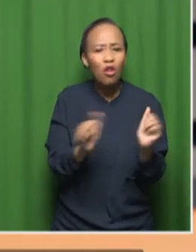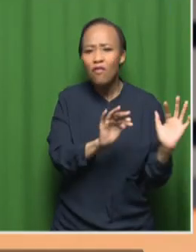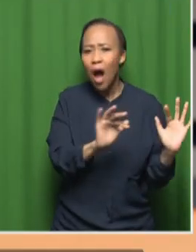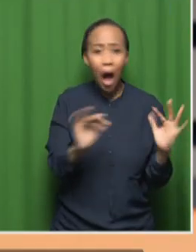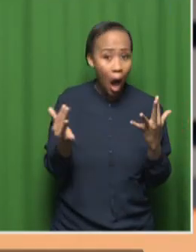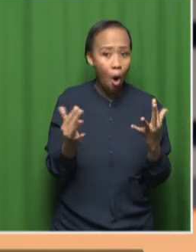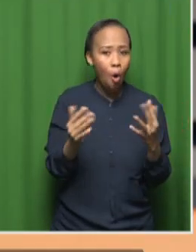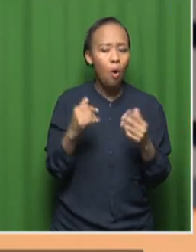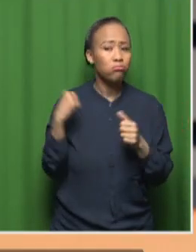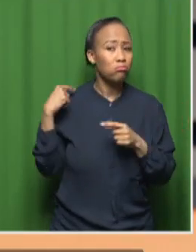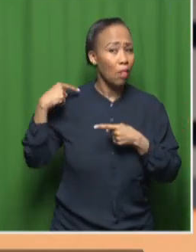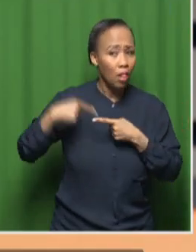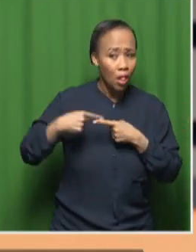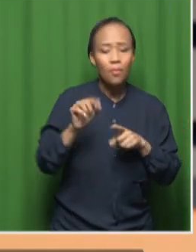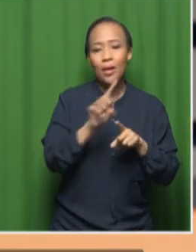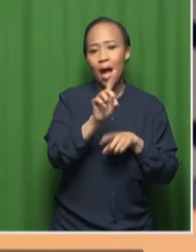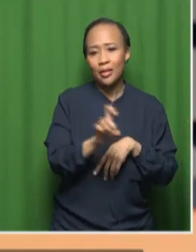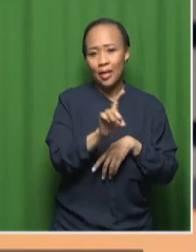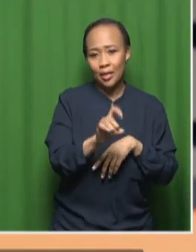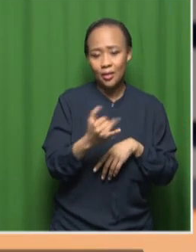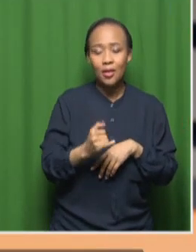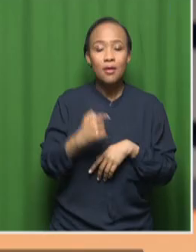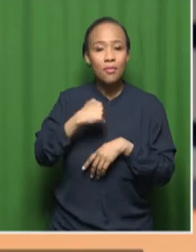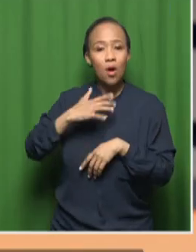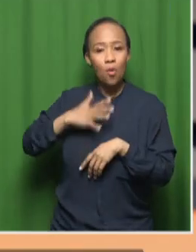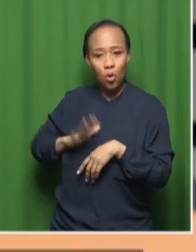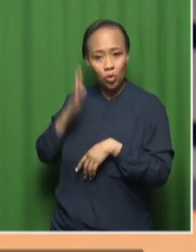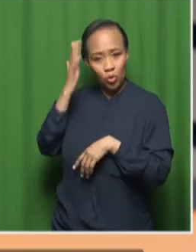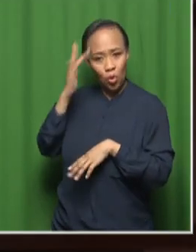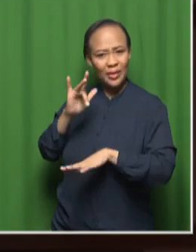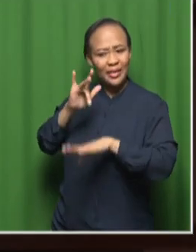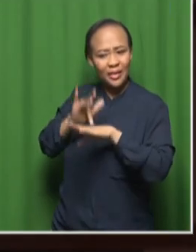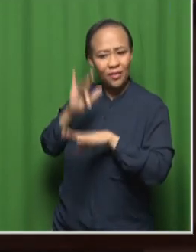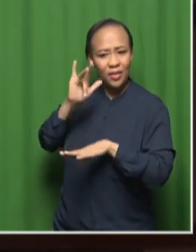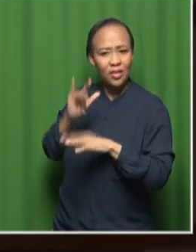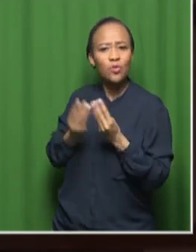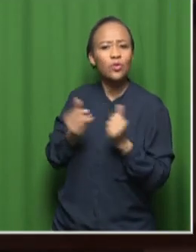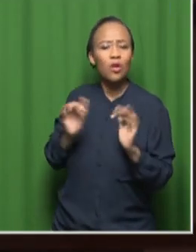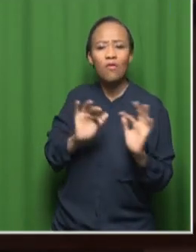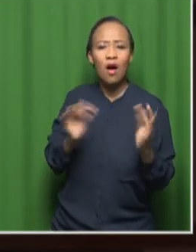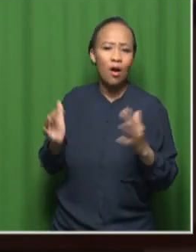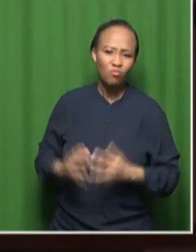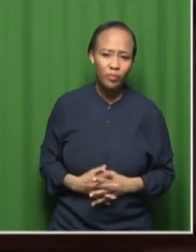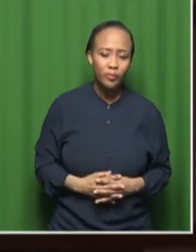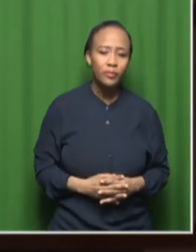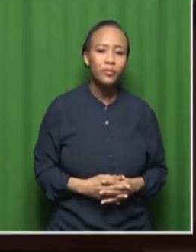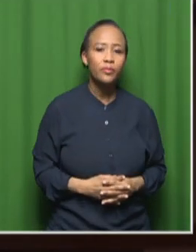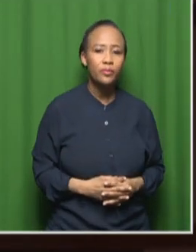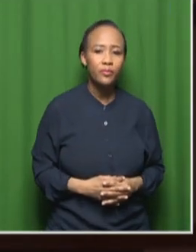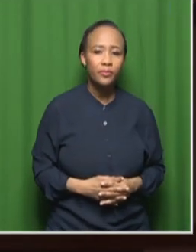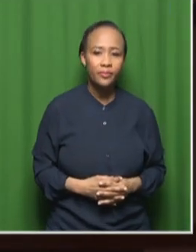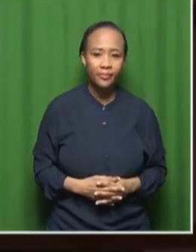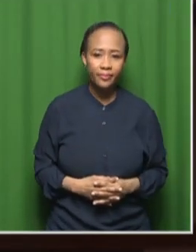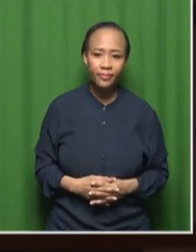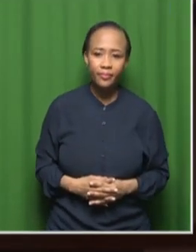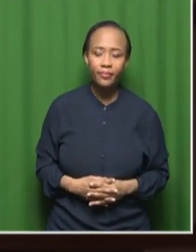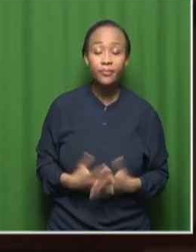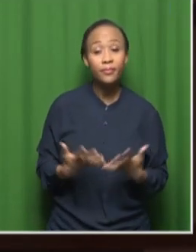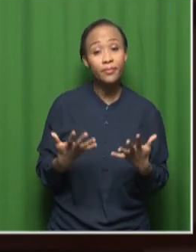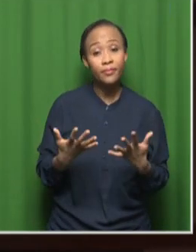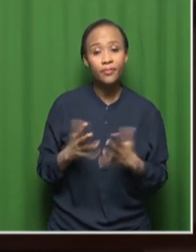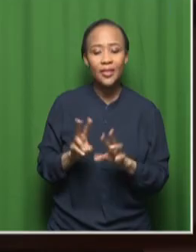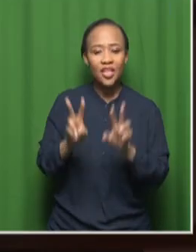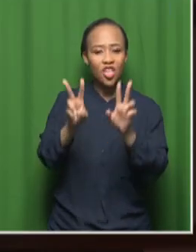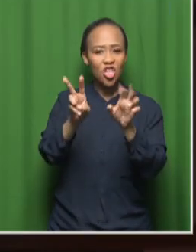should, and with the authenticity and the sensitivity that it deserves? As much as this issue is very hard